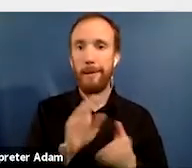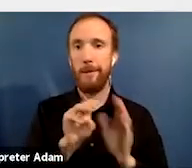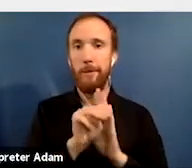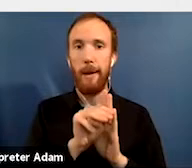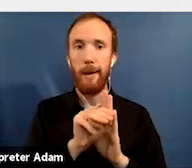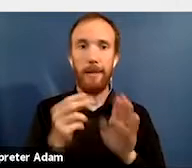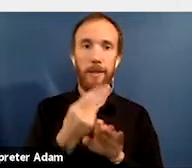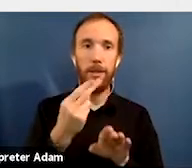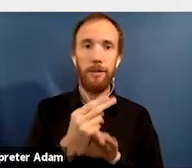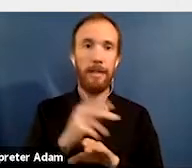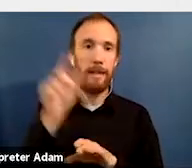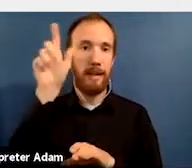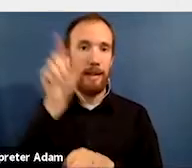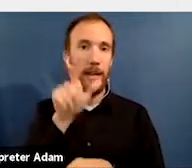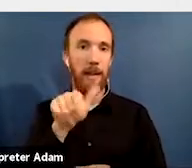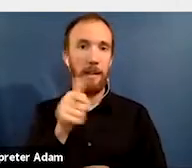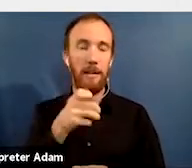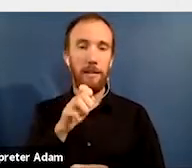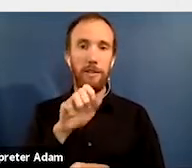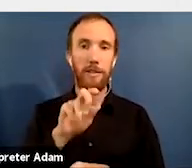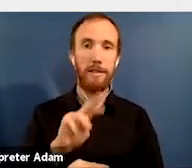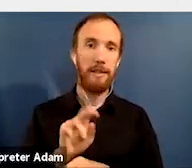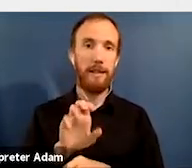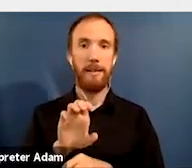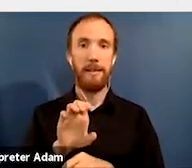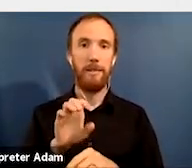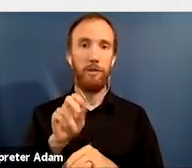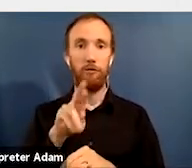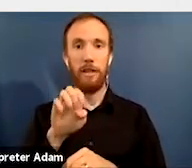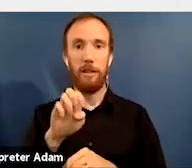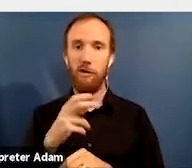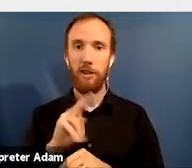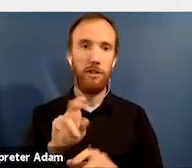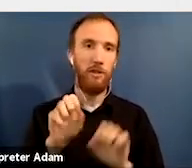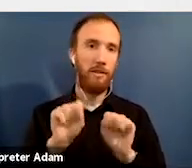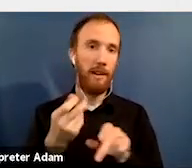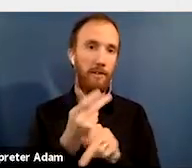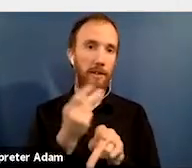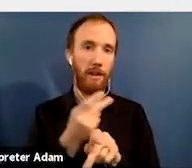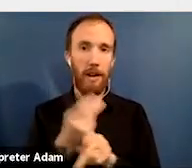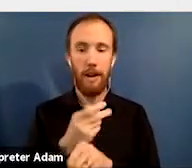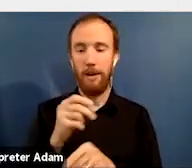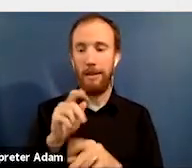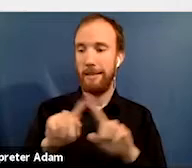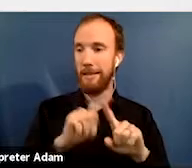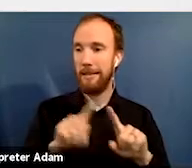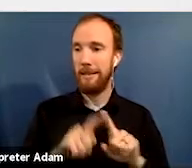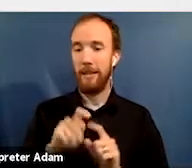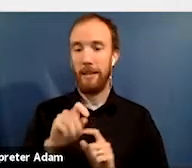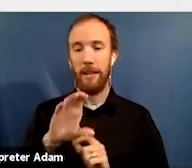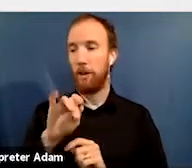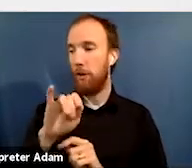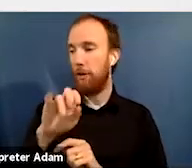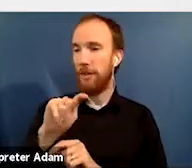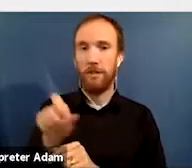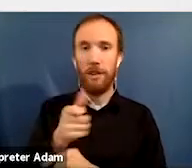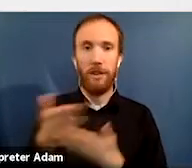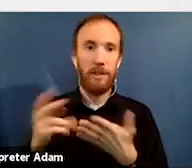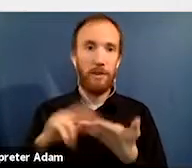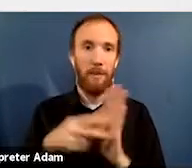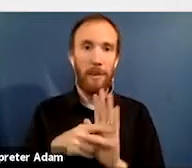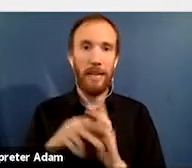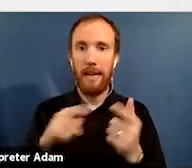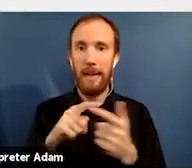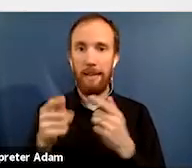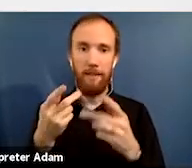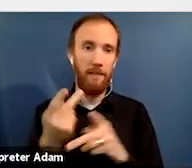like, what the coefficients mean, you can interpret that fairly quickly. And there's a lot of, there's a lot of work in that space, even in